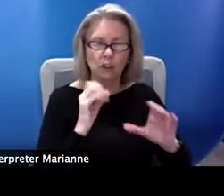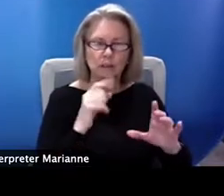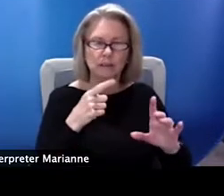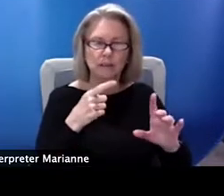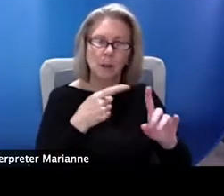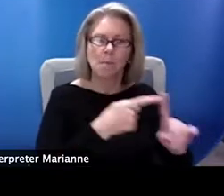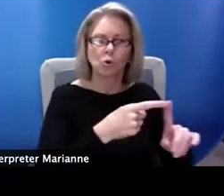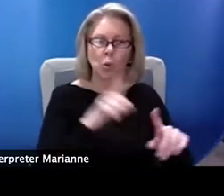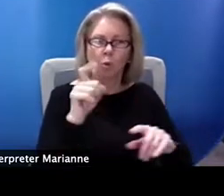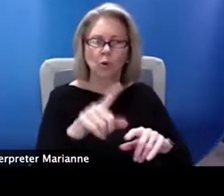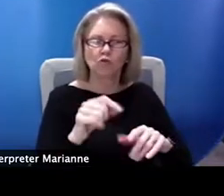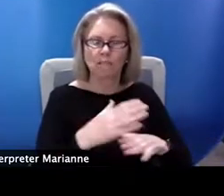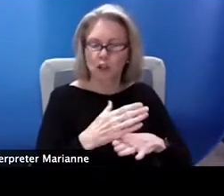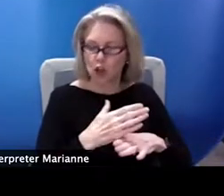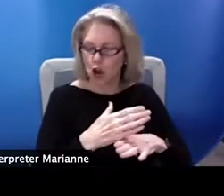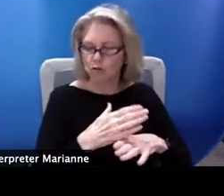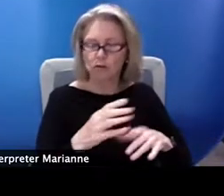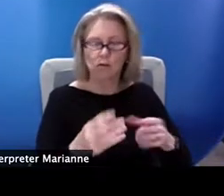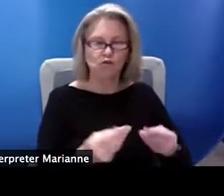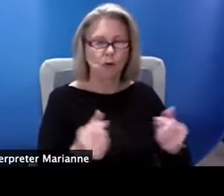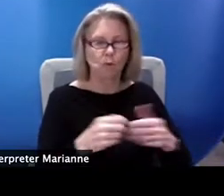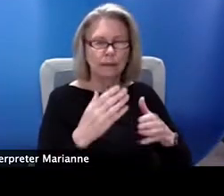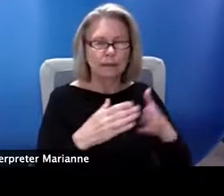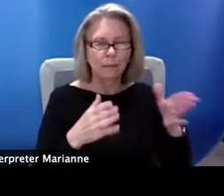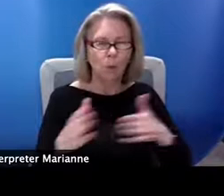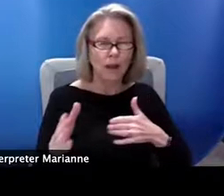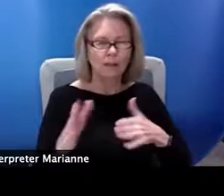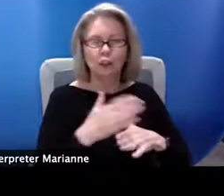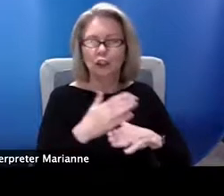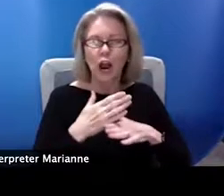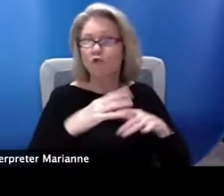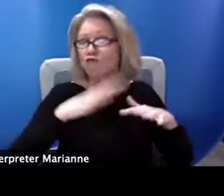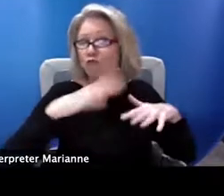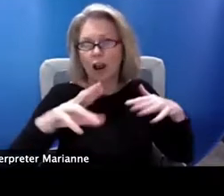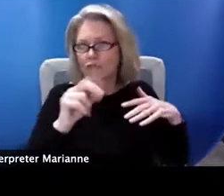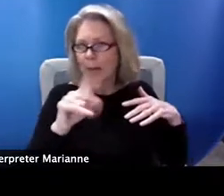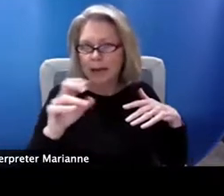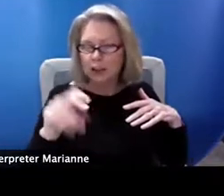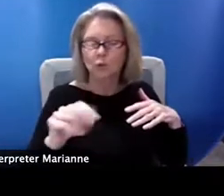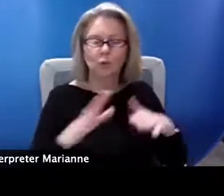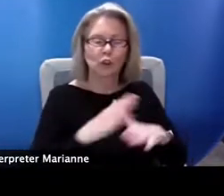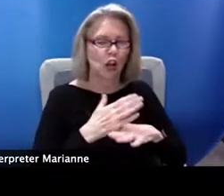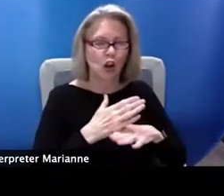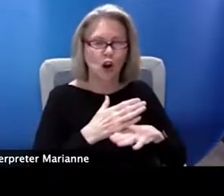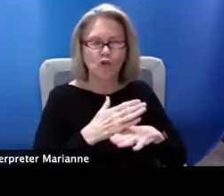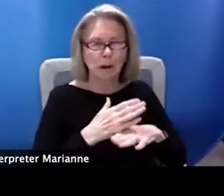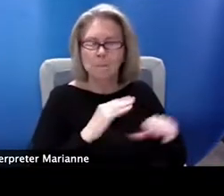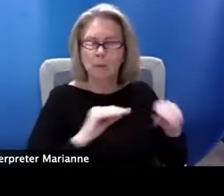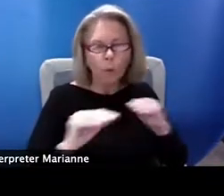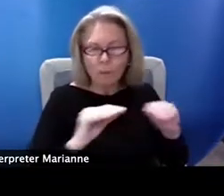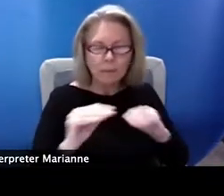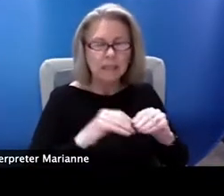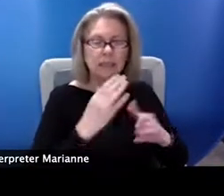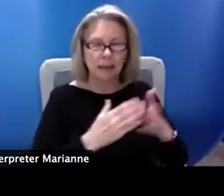to the question of a shared ground in some ways, or, you know, a shared radiation or a shared kind of movement in